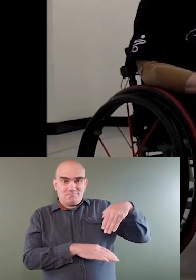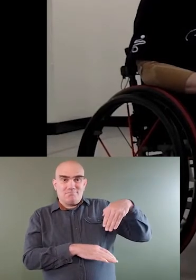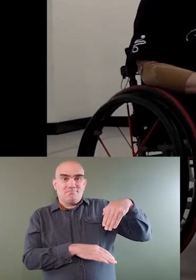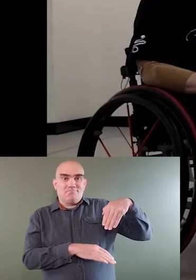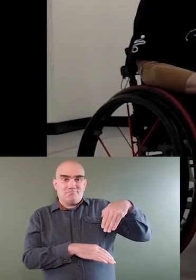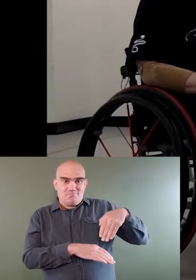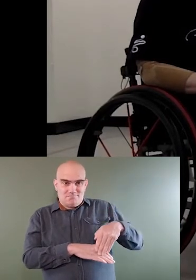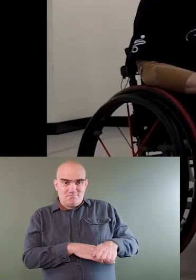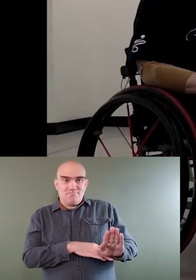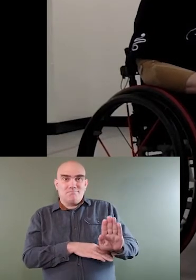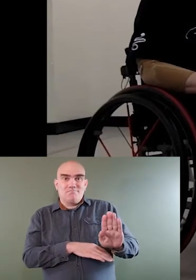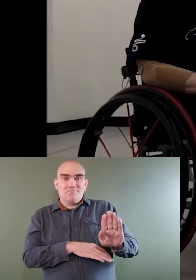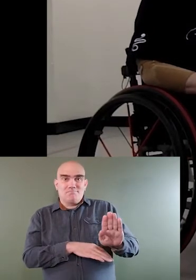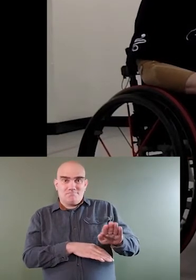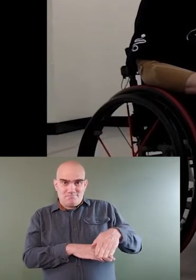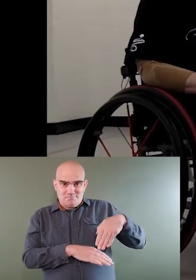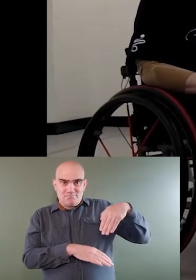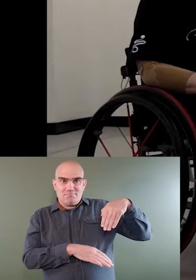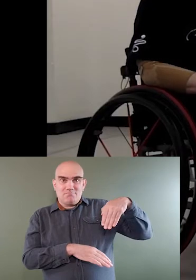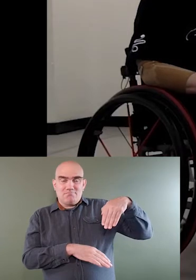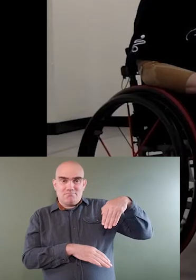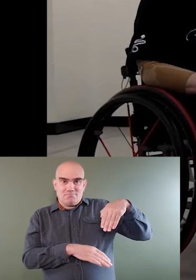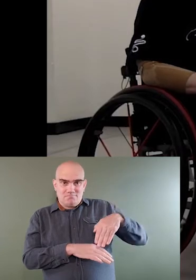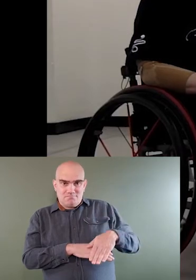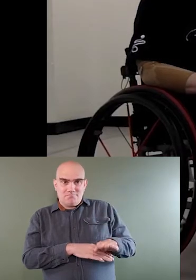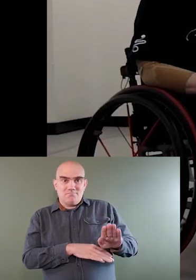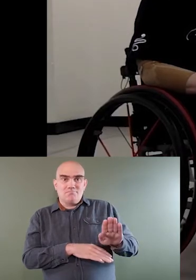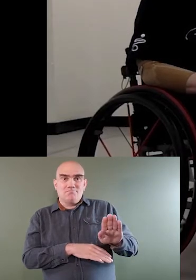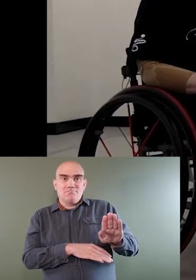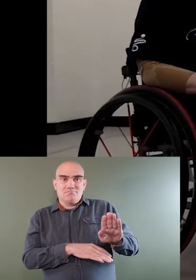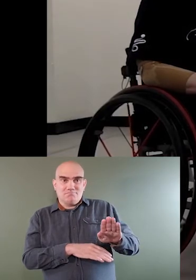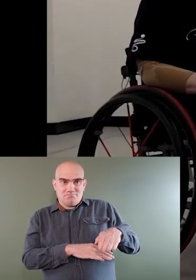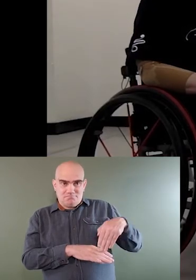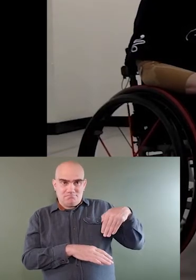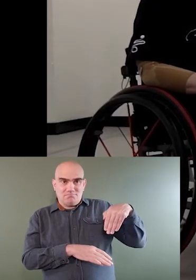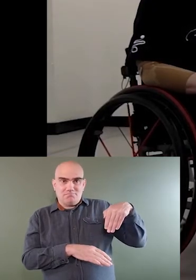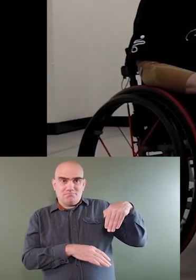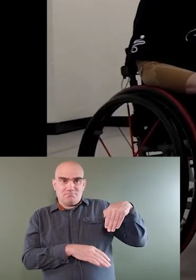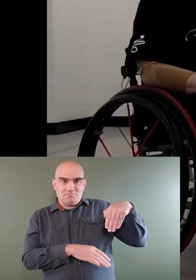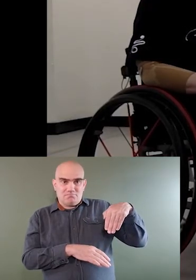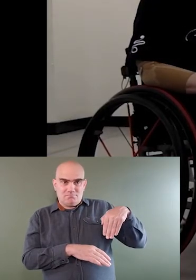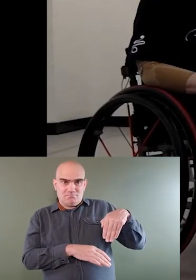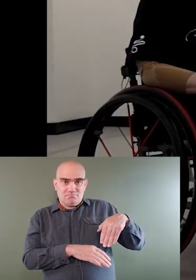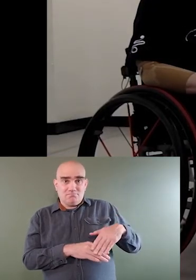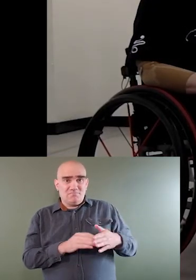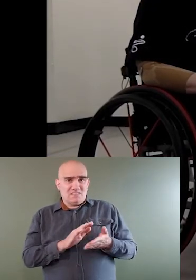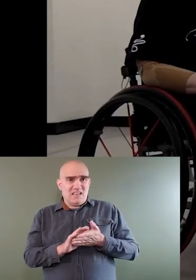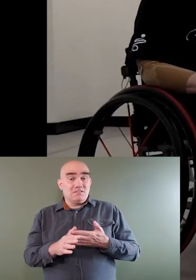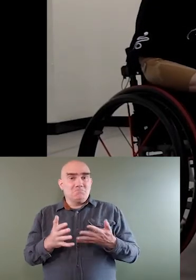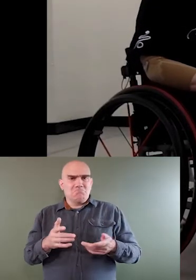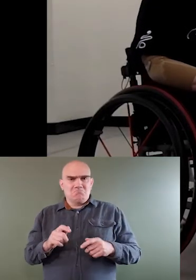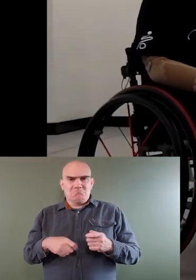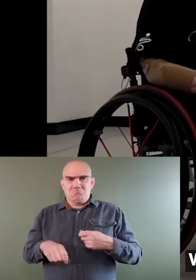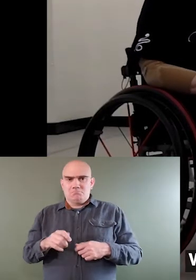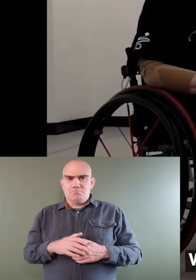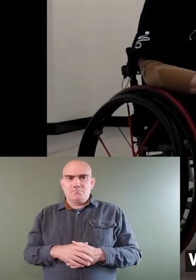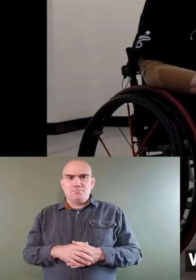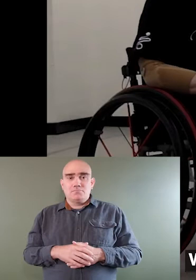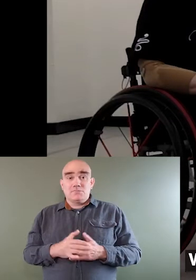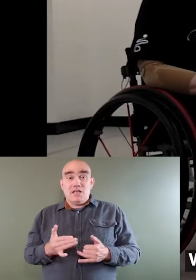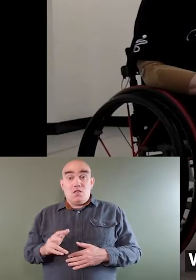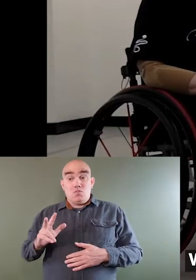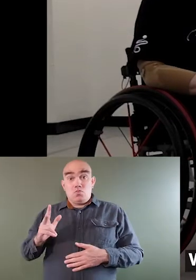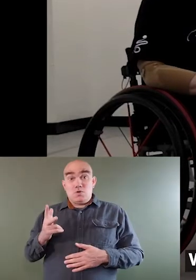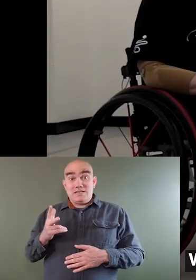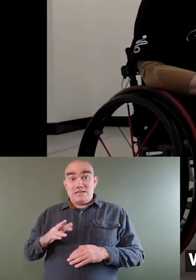back, forward, back, forward, back. Nice job. Let's replace. We'll do